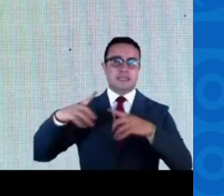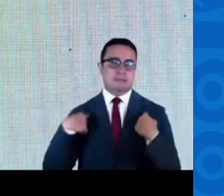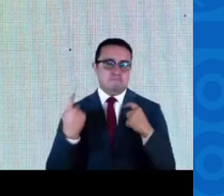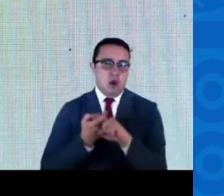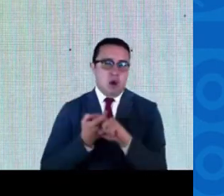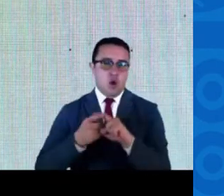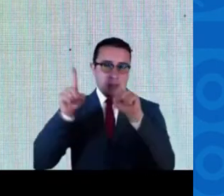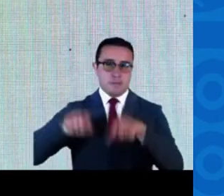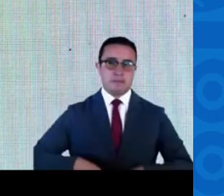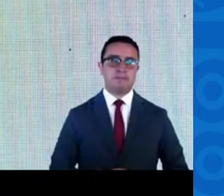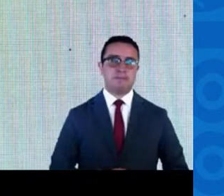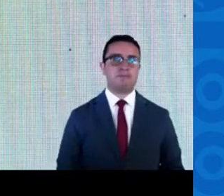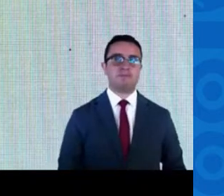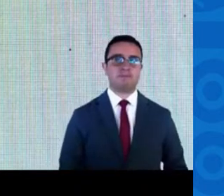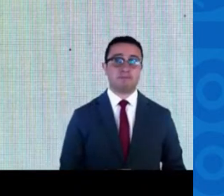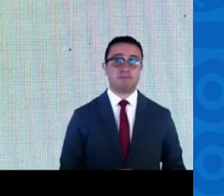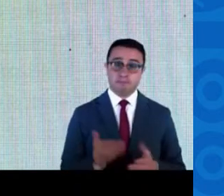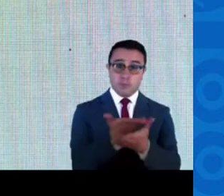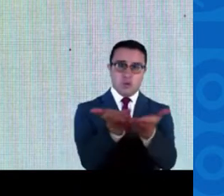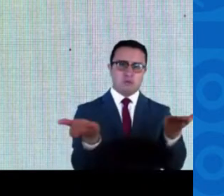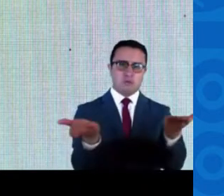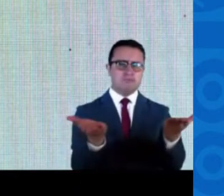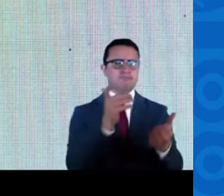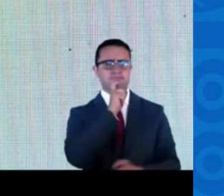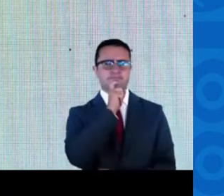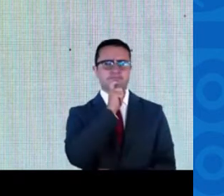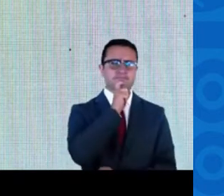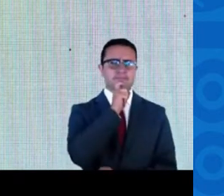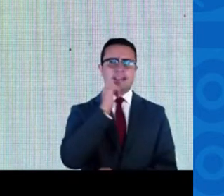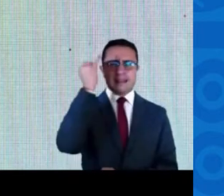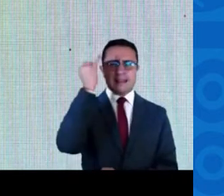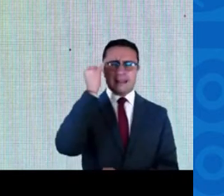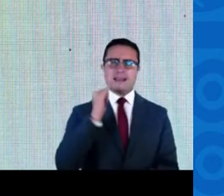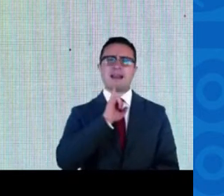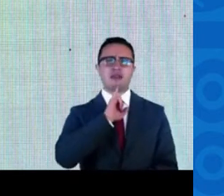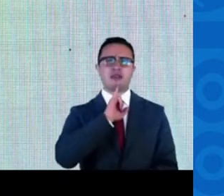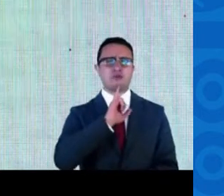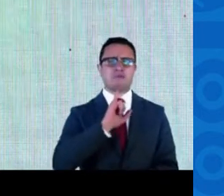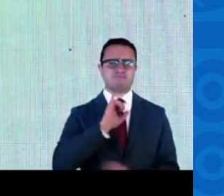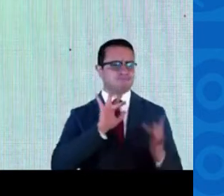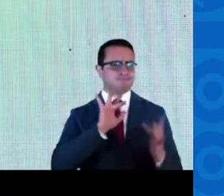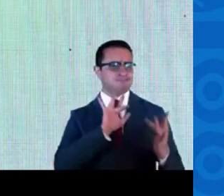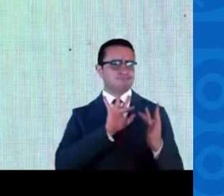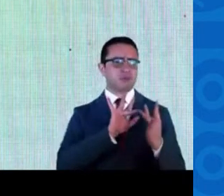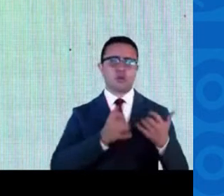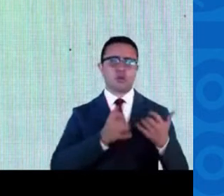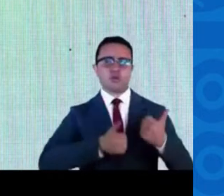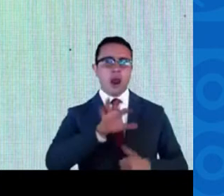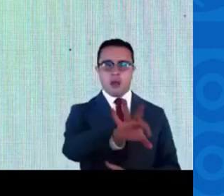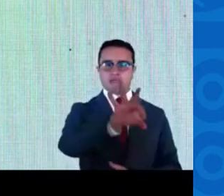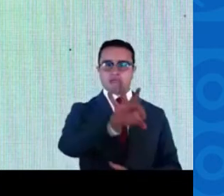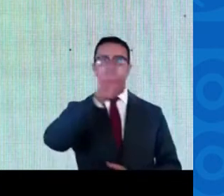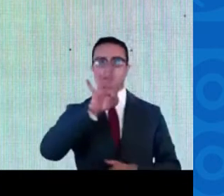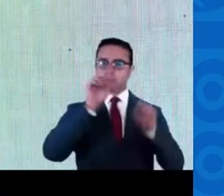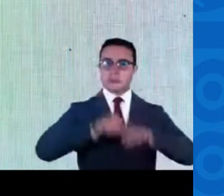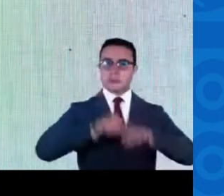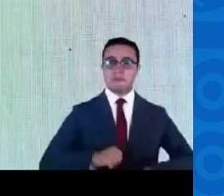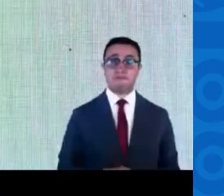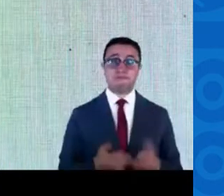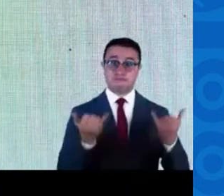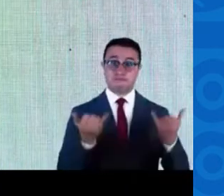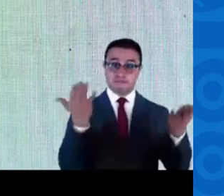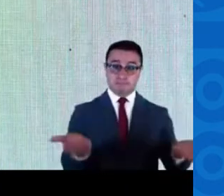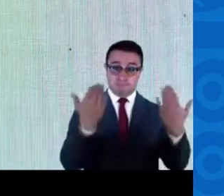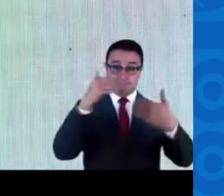able to listen to the original Spanish language presentations. So please choose the language of